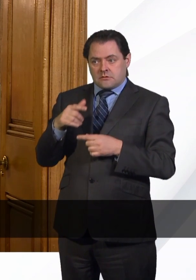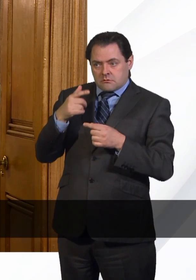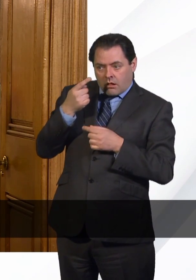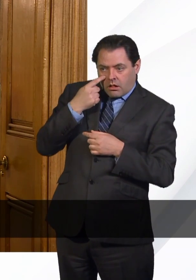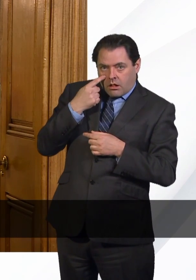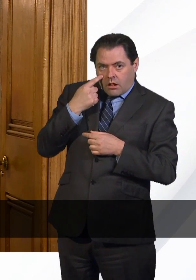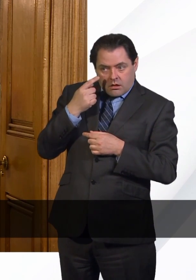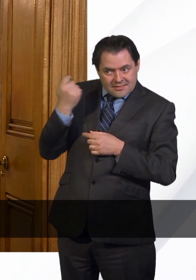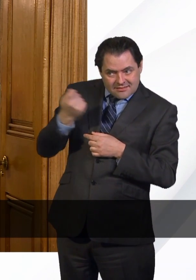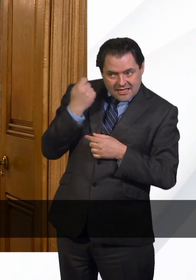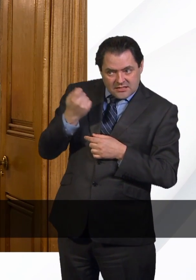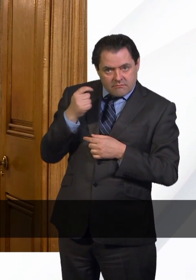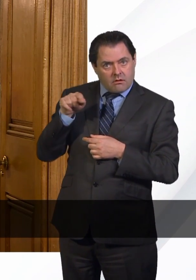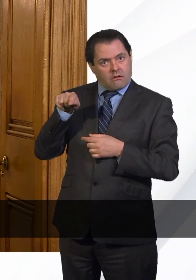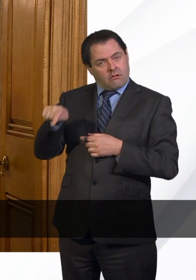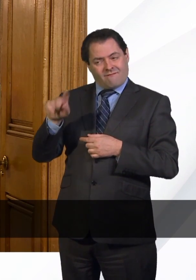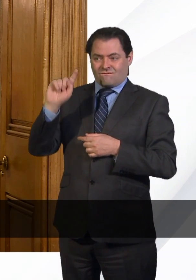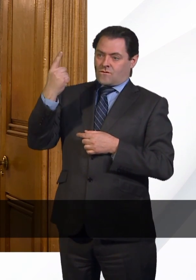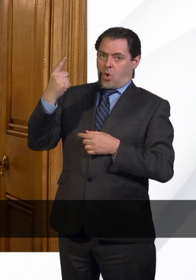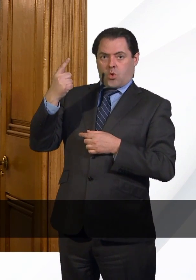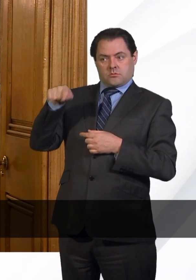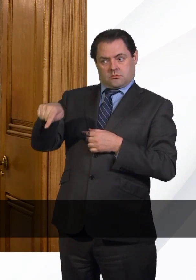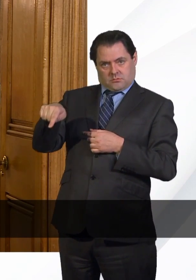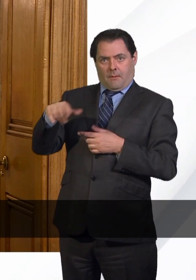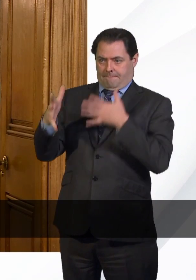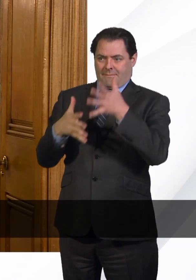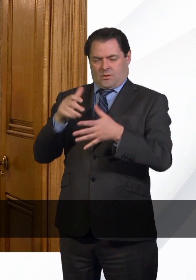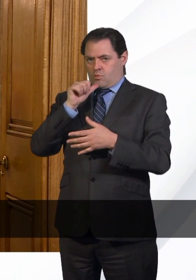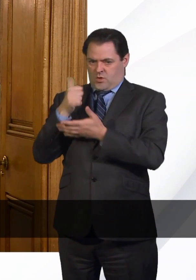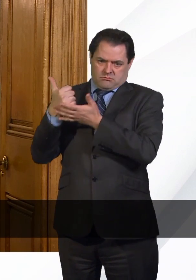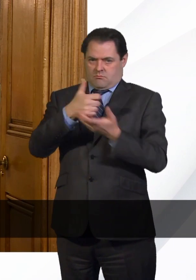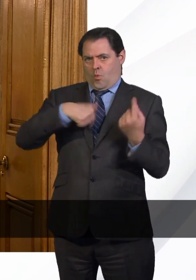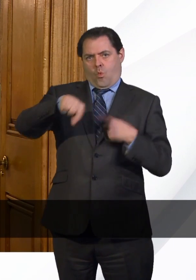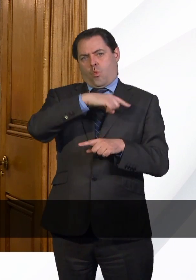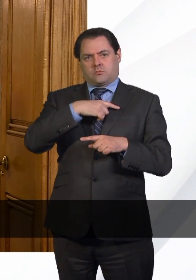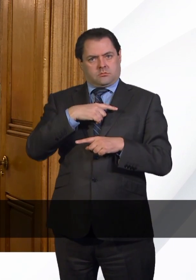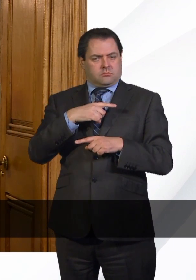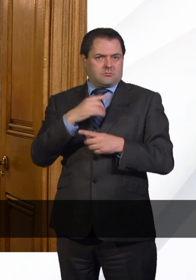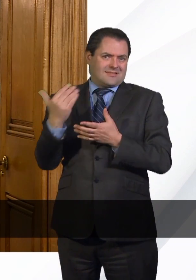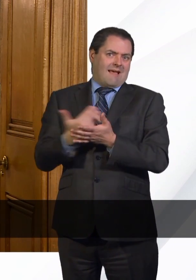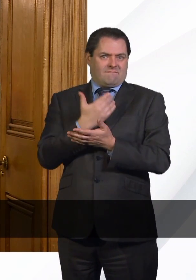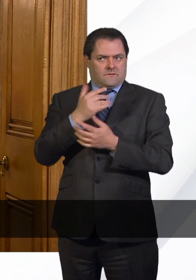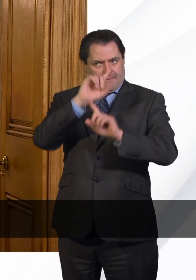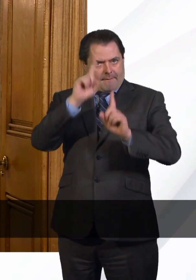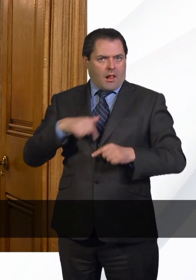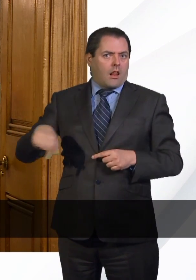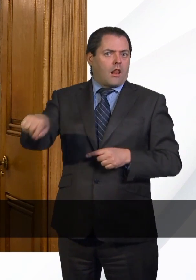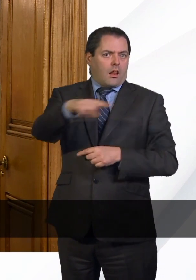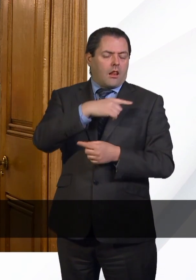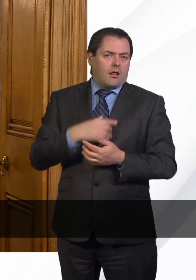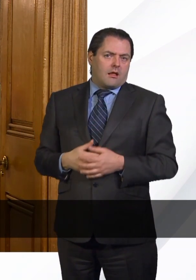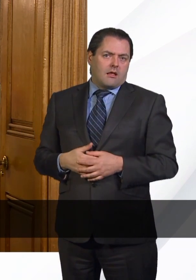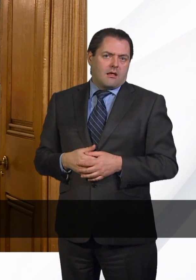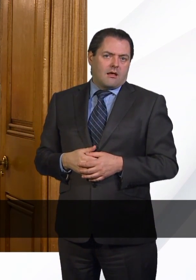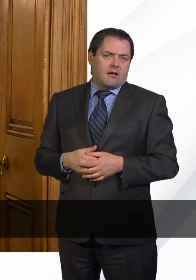trace, you will be saving lives. The pilot is important so we can help make sure the